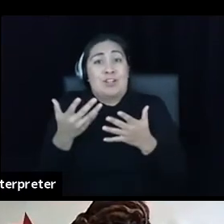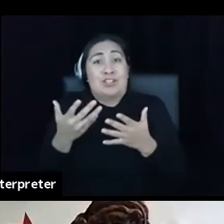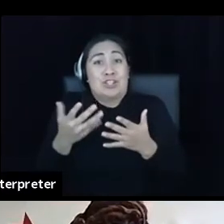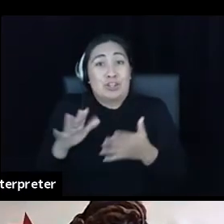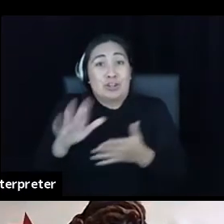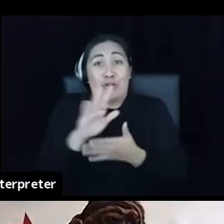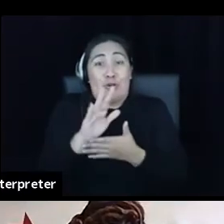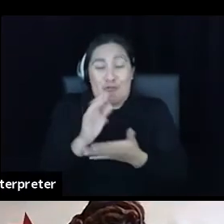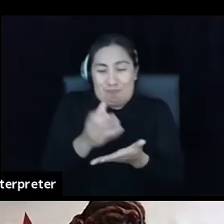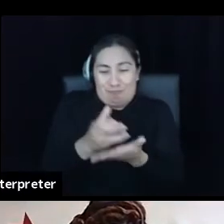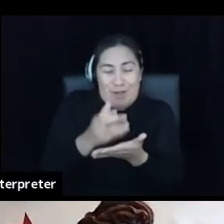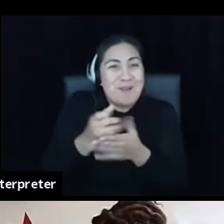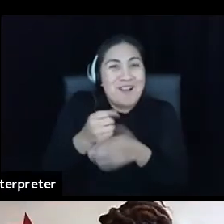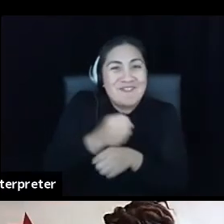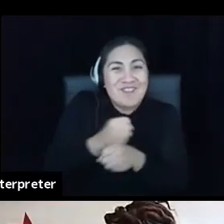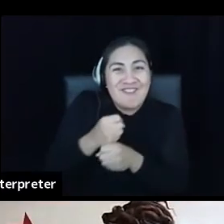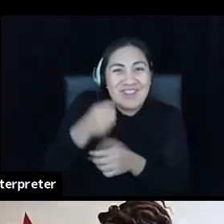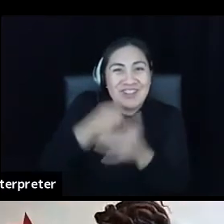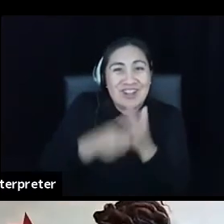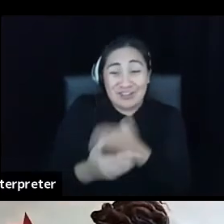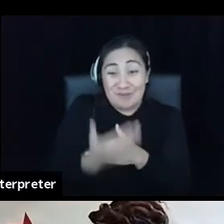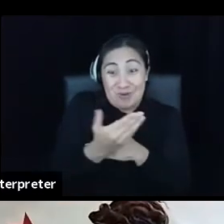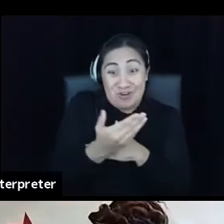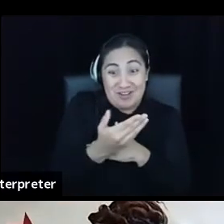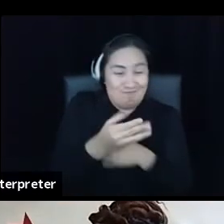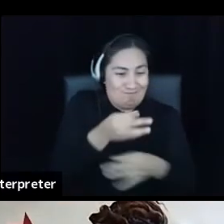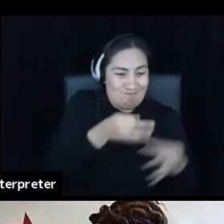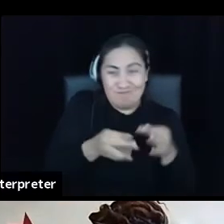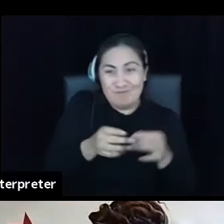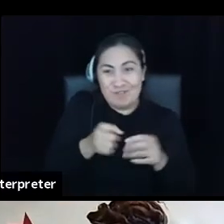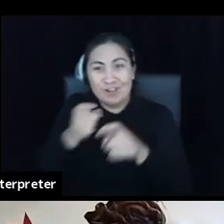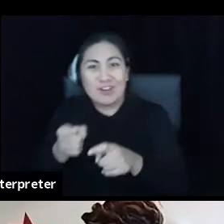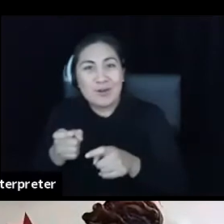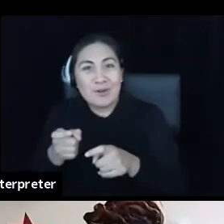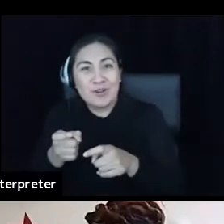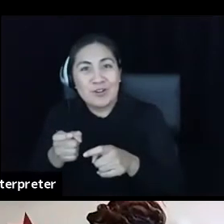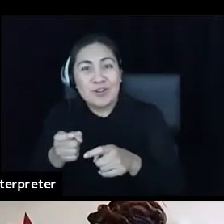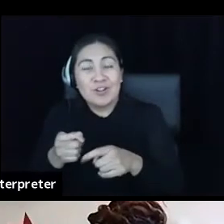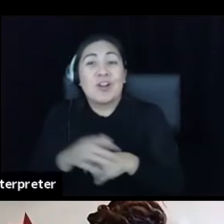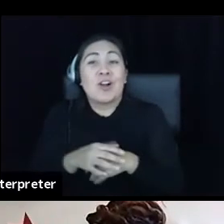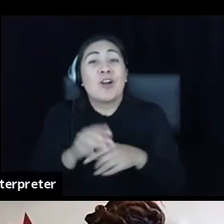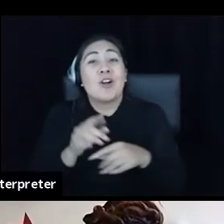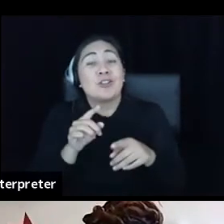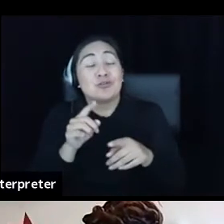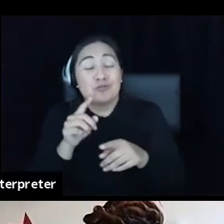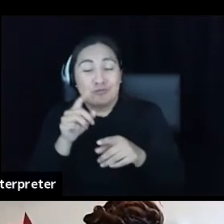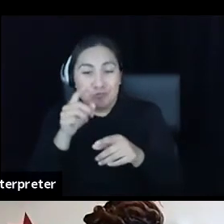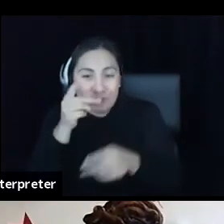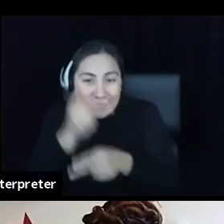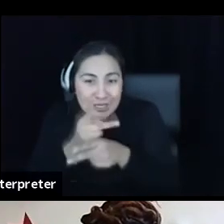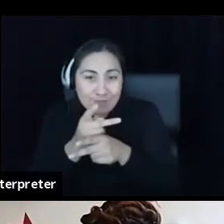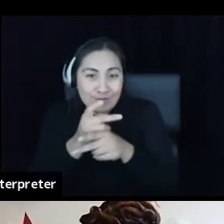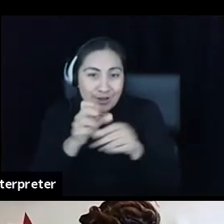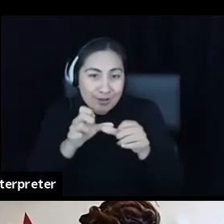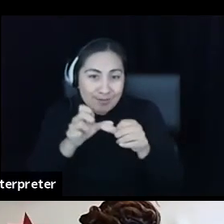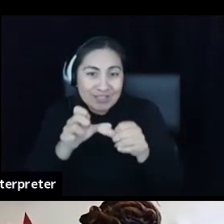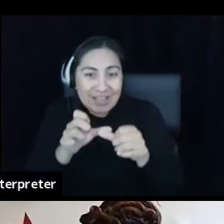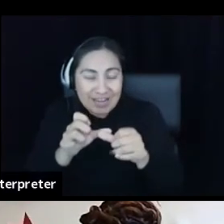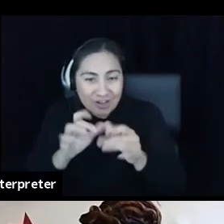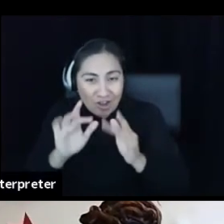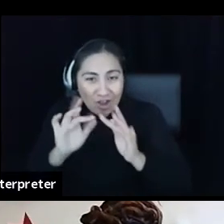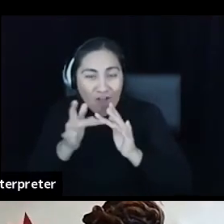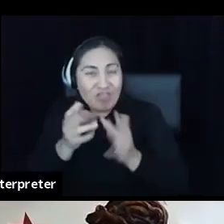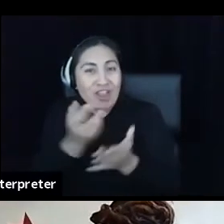in the morning, towards this effort and the efforts of maintaining the online resource list, we invite you